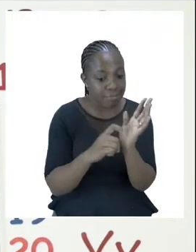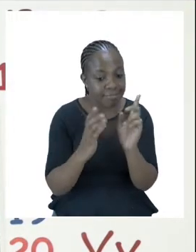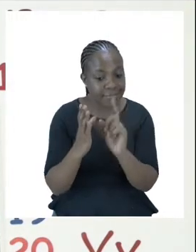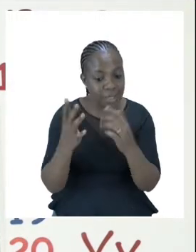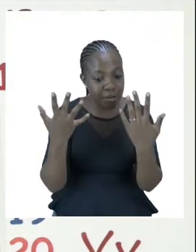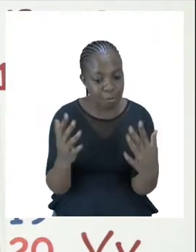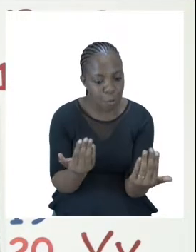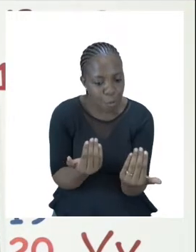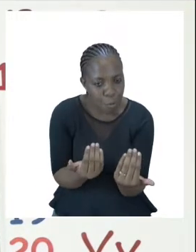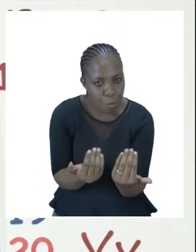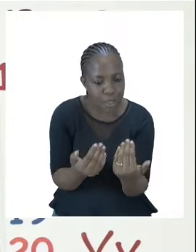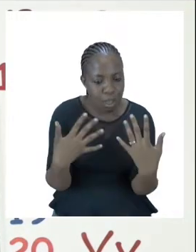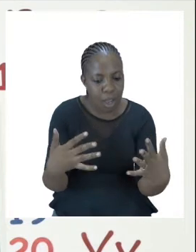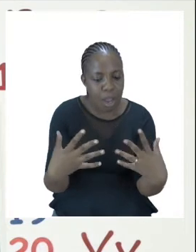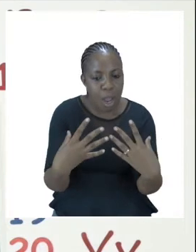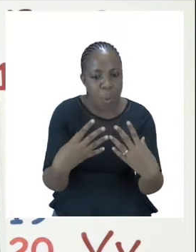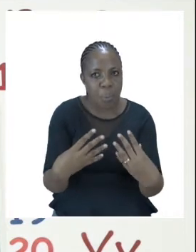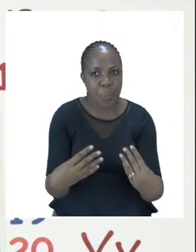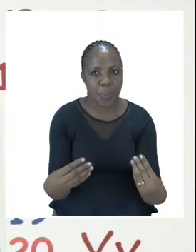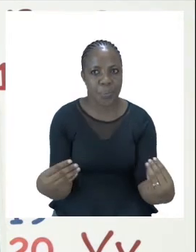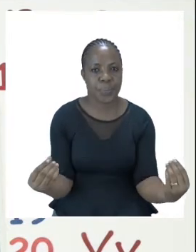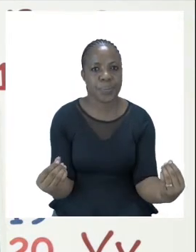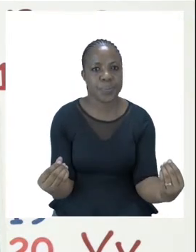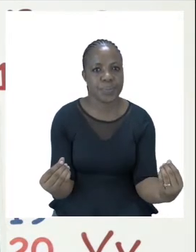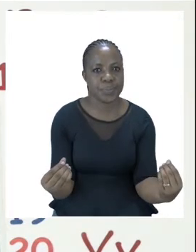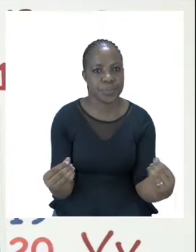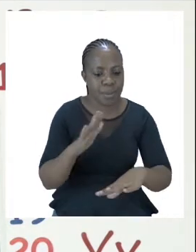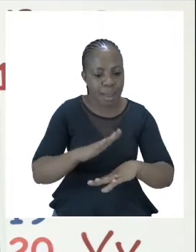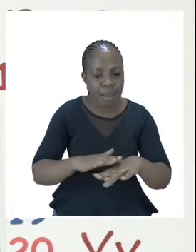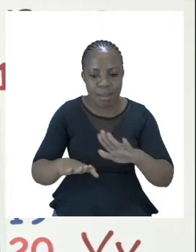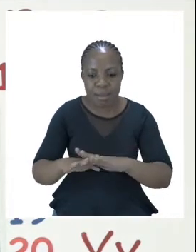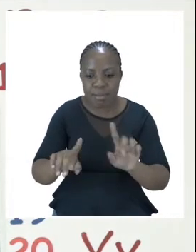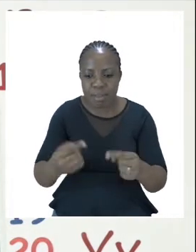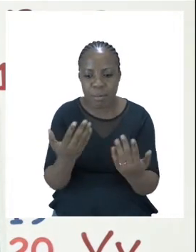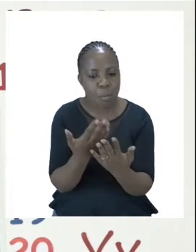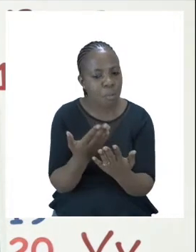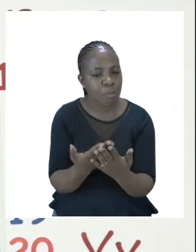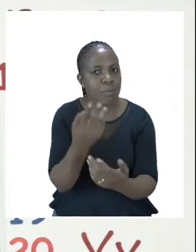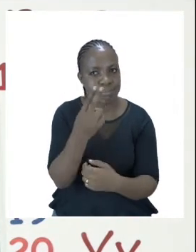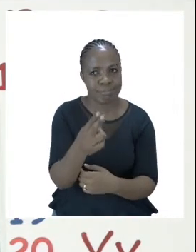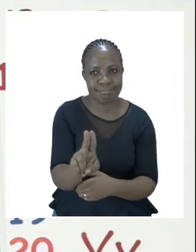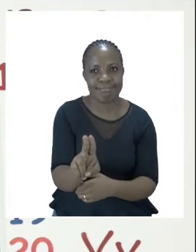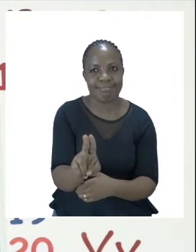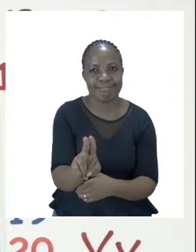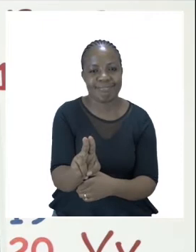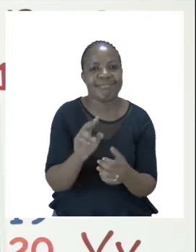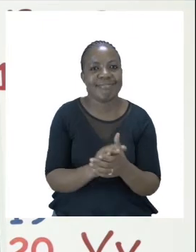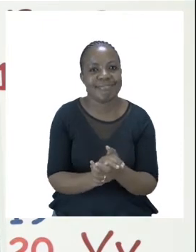you make your hands dry before you touch anything else. Well done.